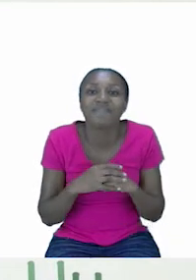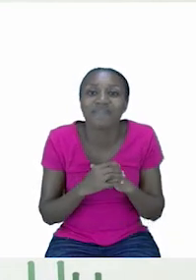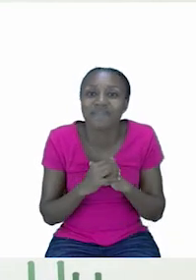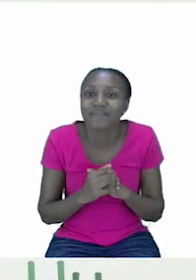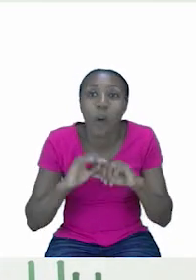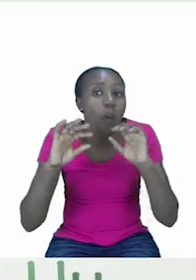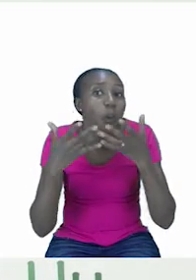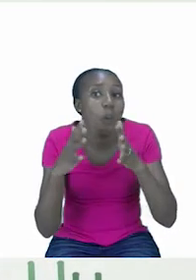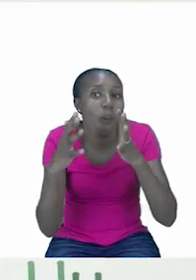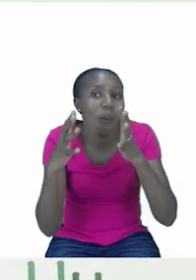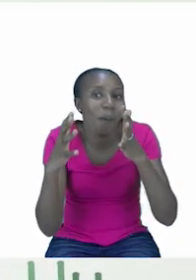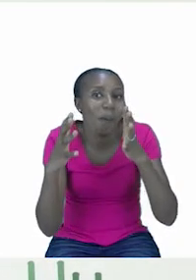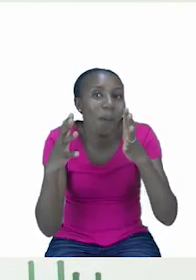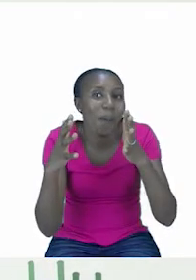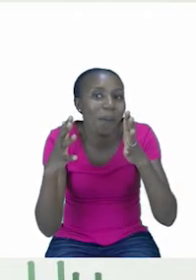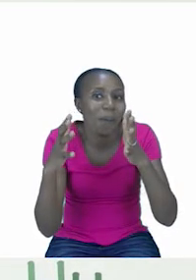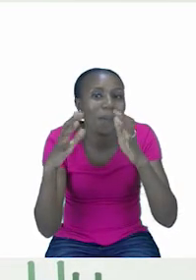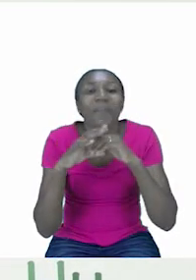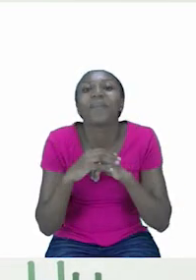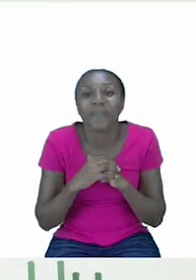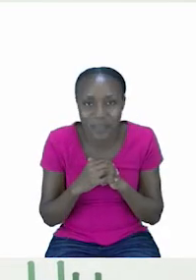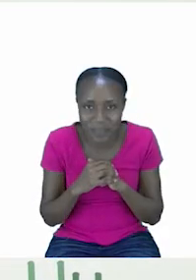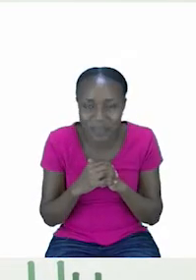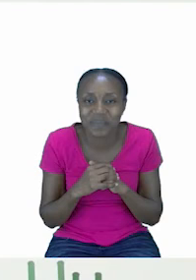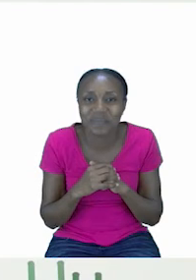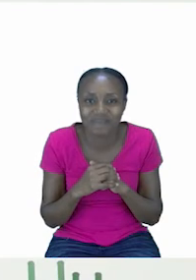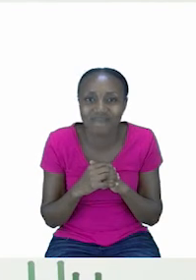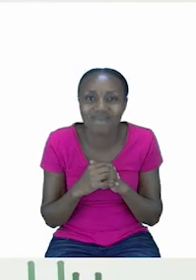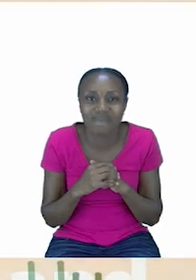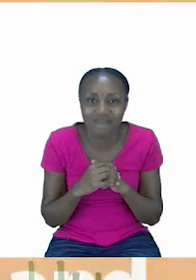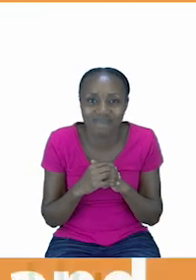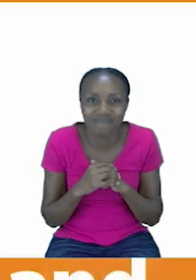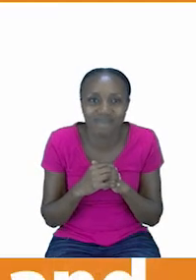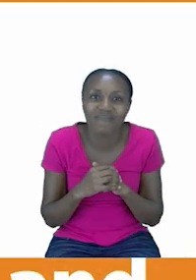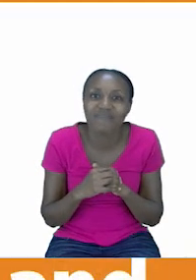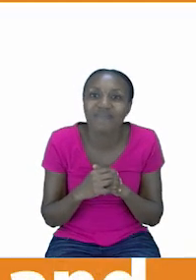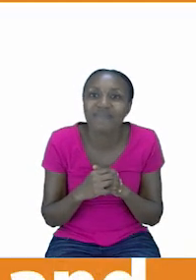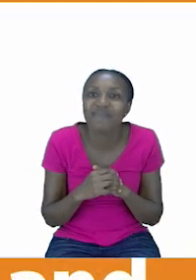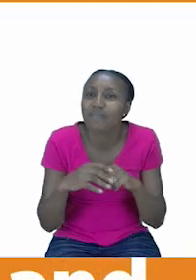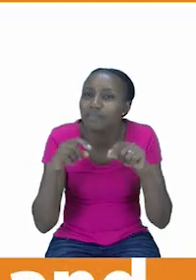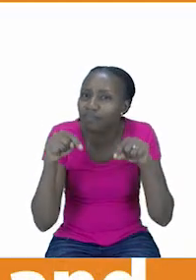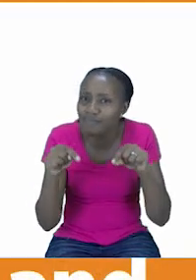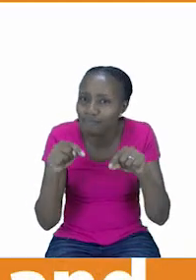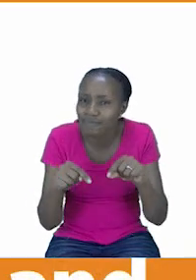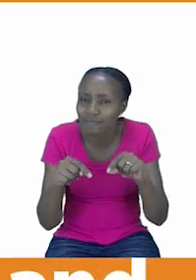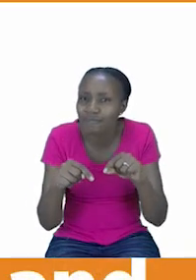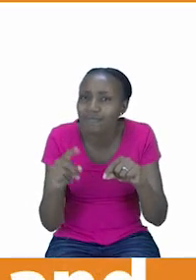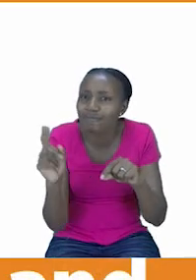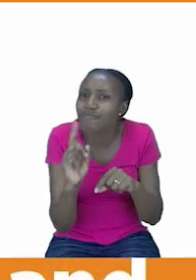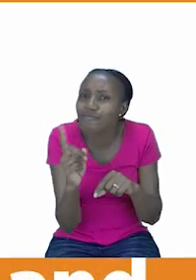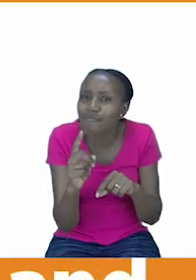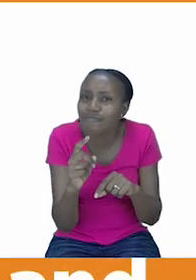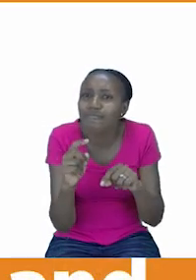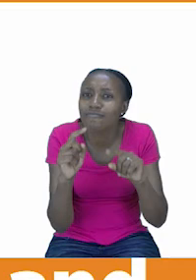Well done! Good job! For our lesson today, we are going to be talking about